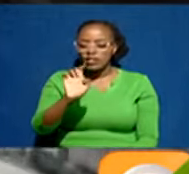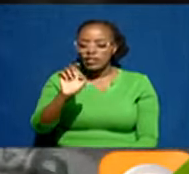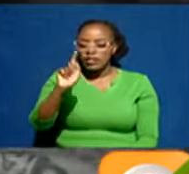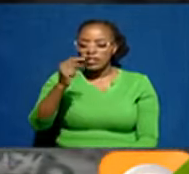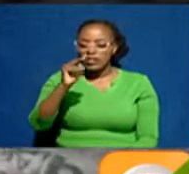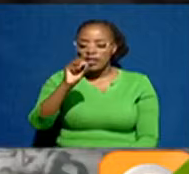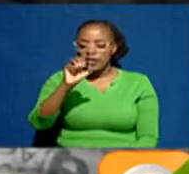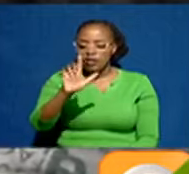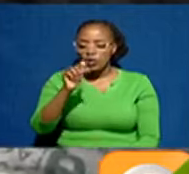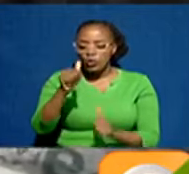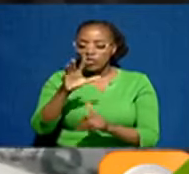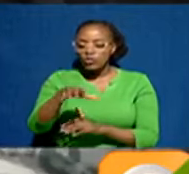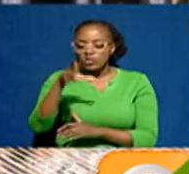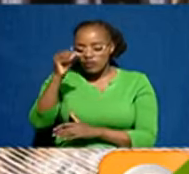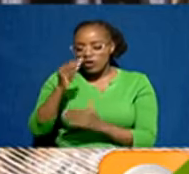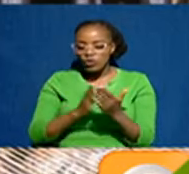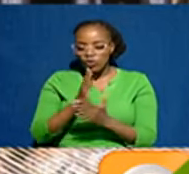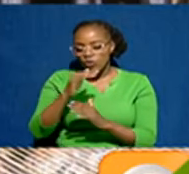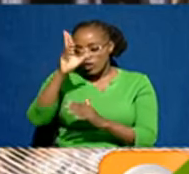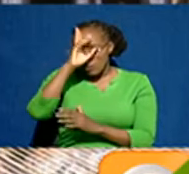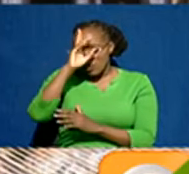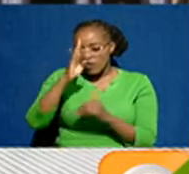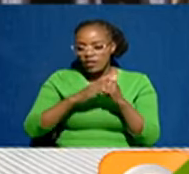netted by security officers.